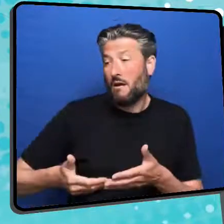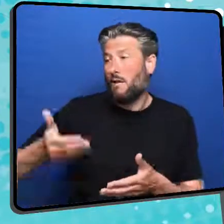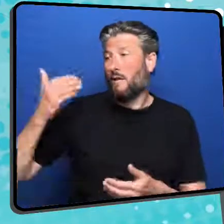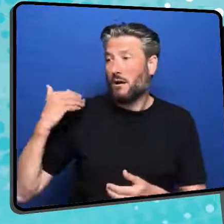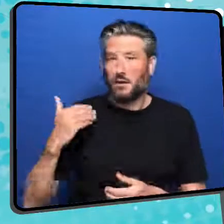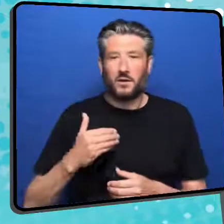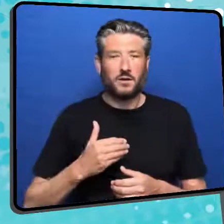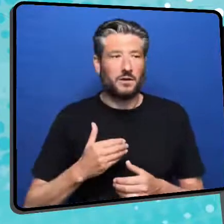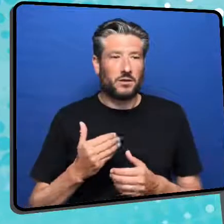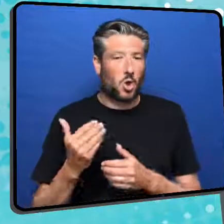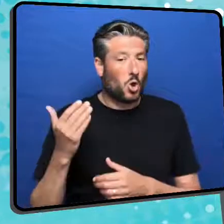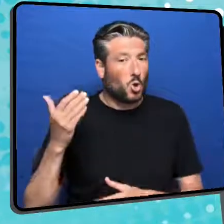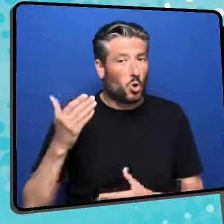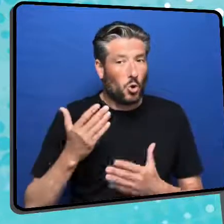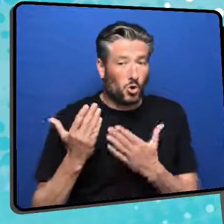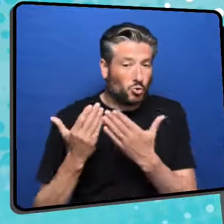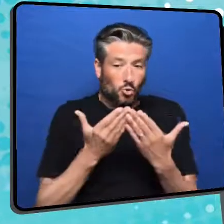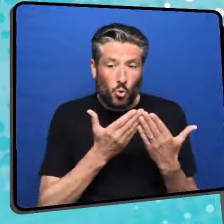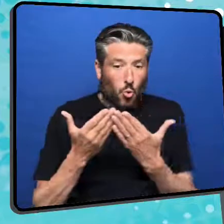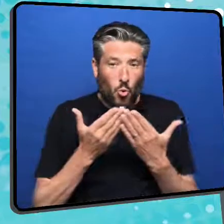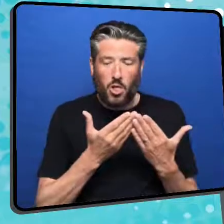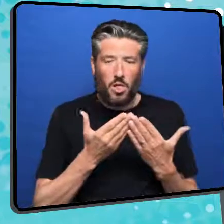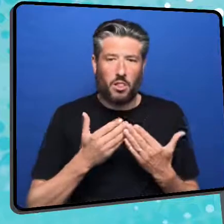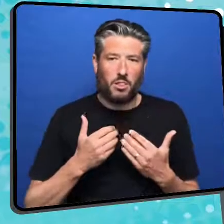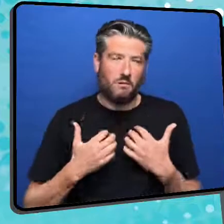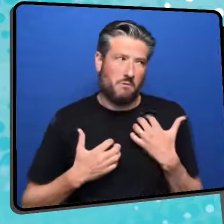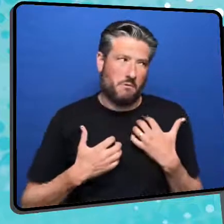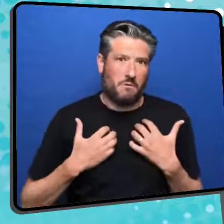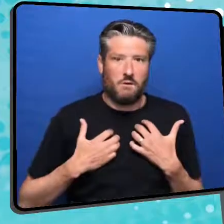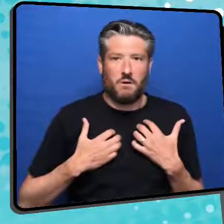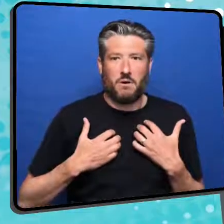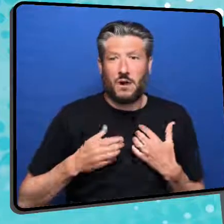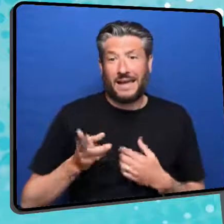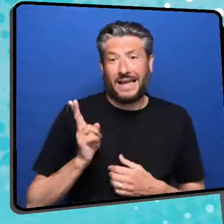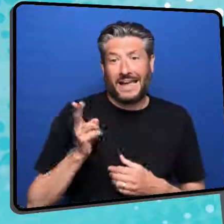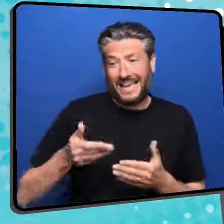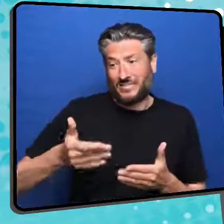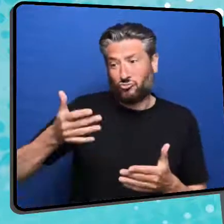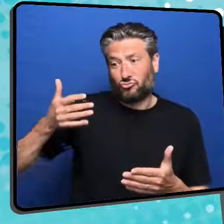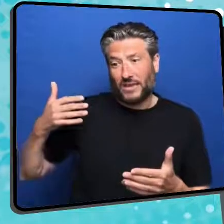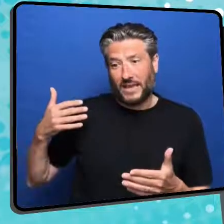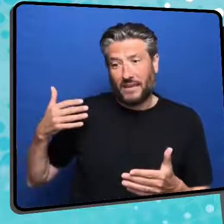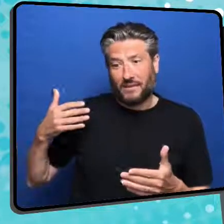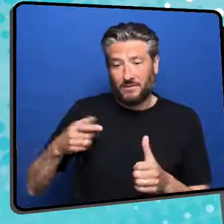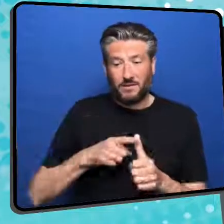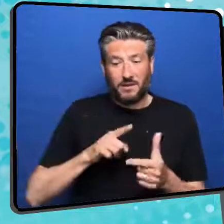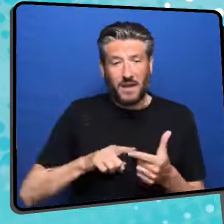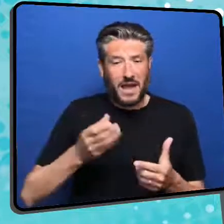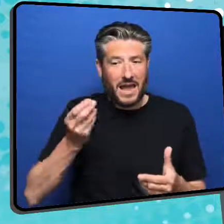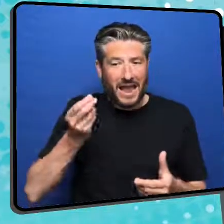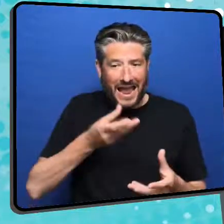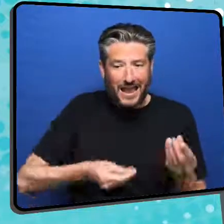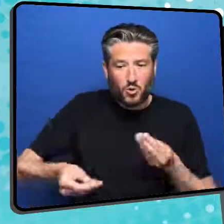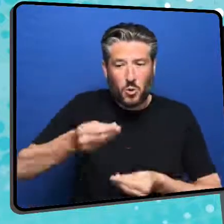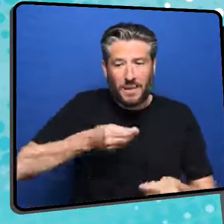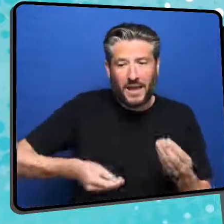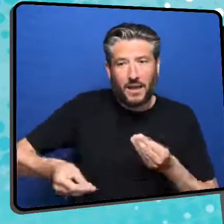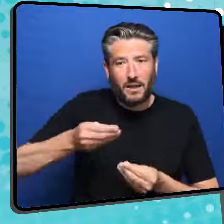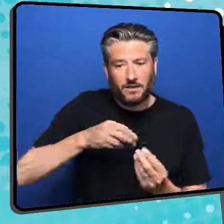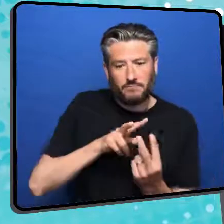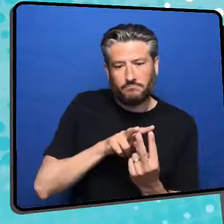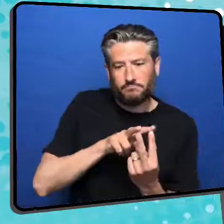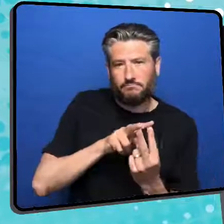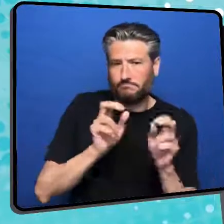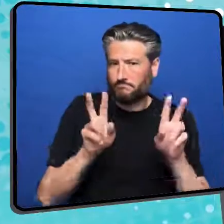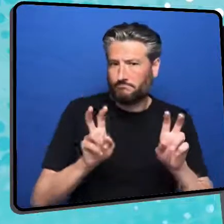economics. I first chose history because it was the least mathematical oriented, and even though I was not that bad in mathematics, I